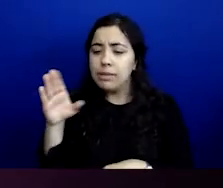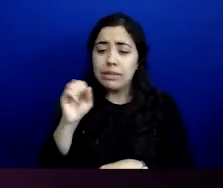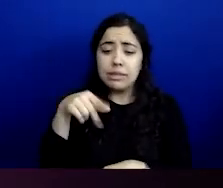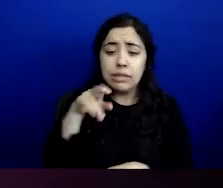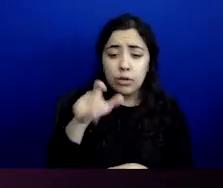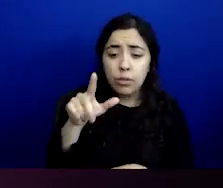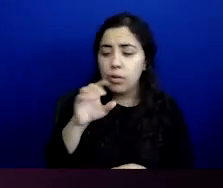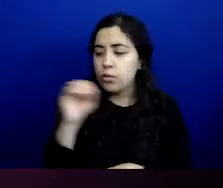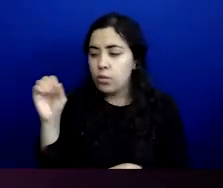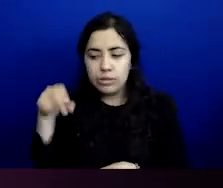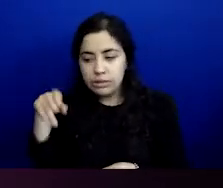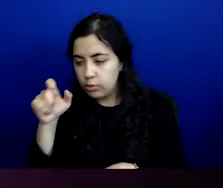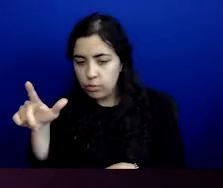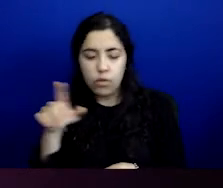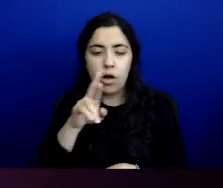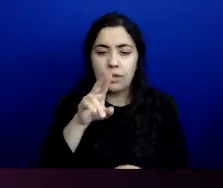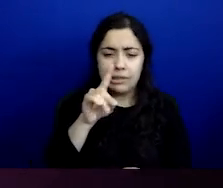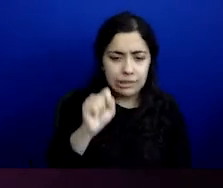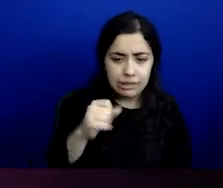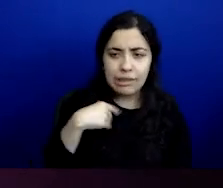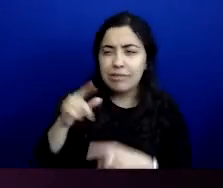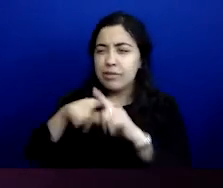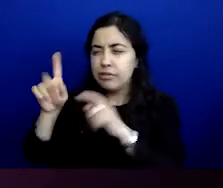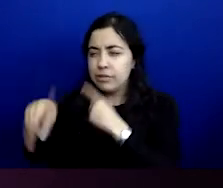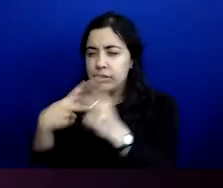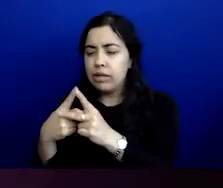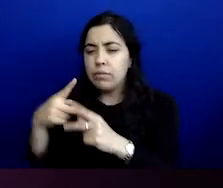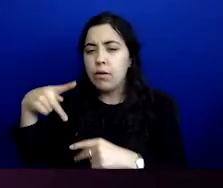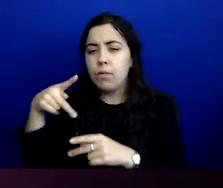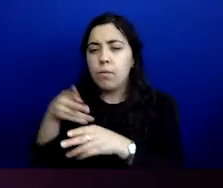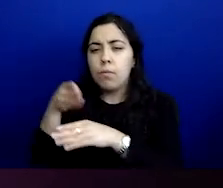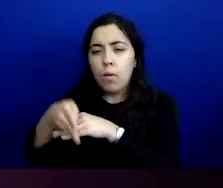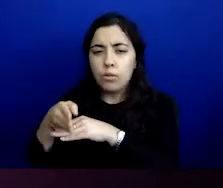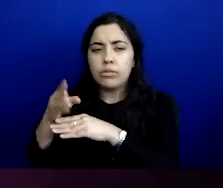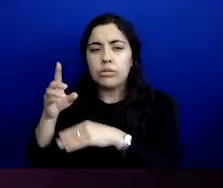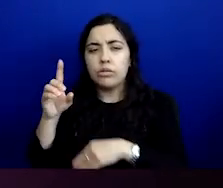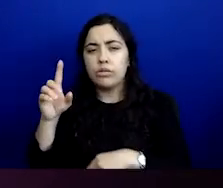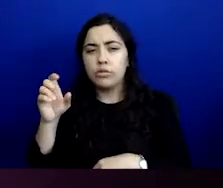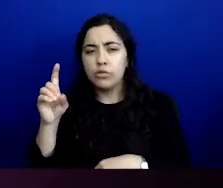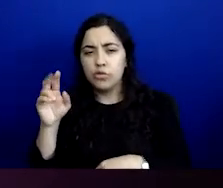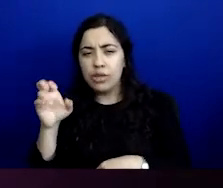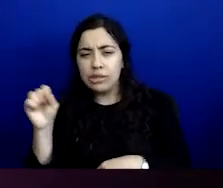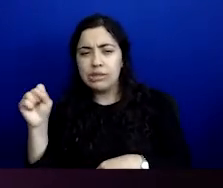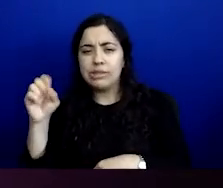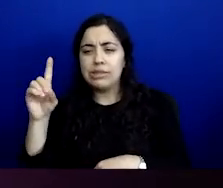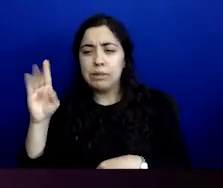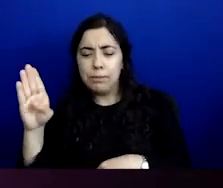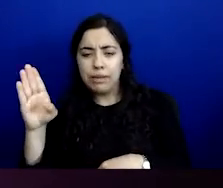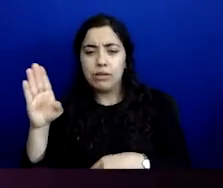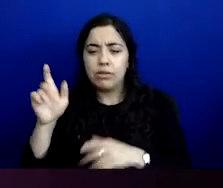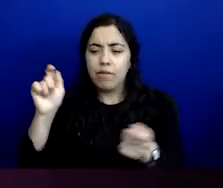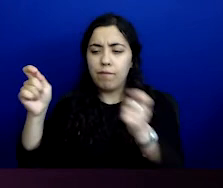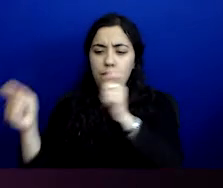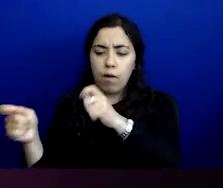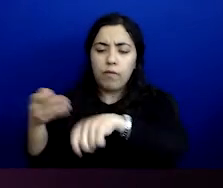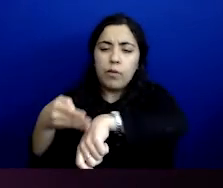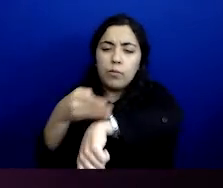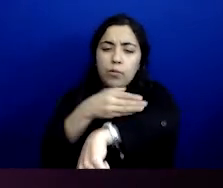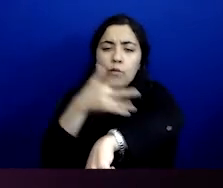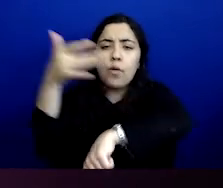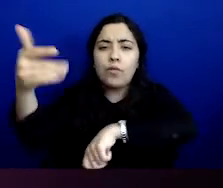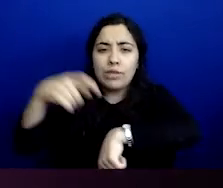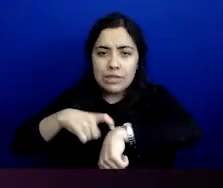NoSQL, RDS. You have all these different types of Postgres databases that have kind of evolved. You see iterating and improving over time. They've been working on